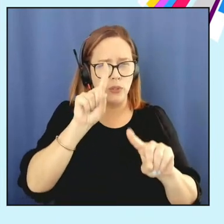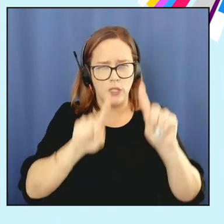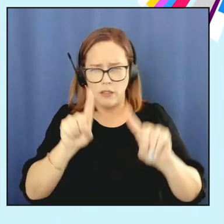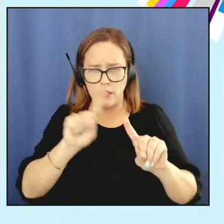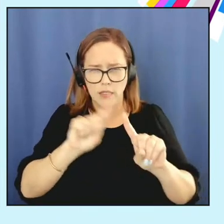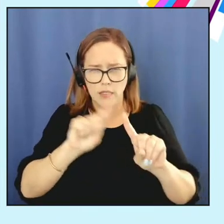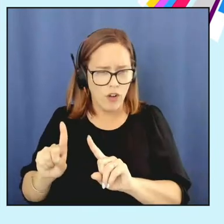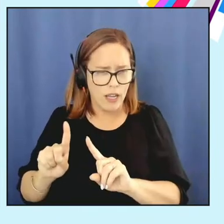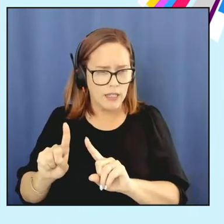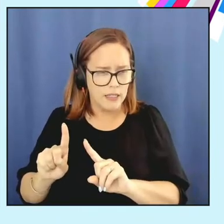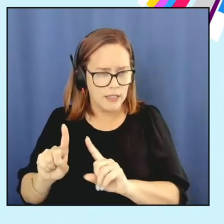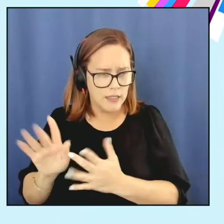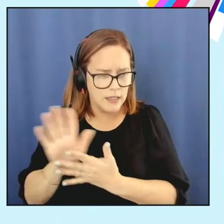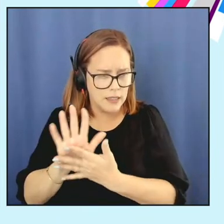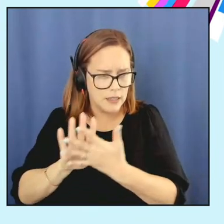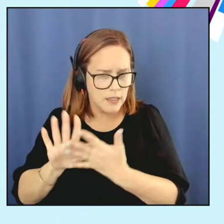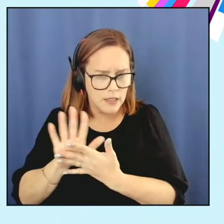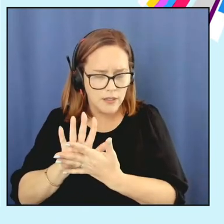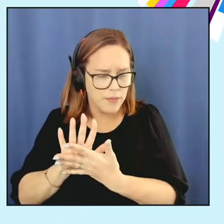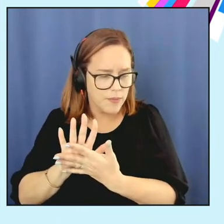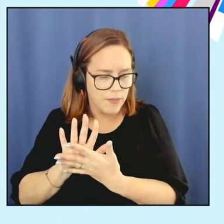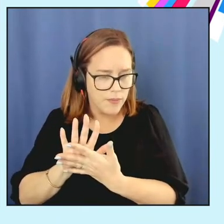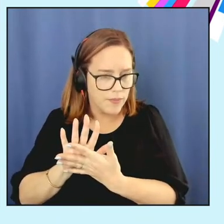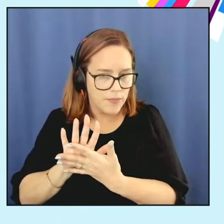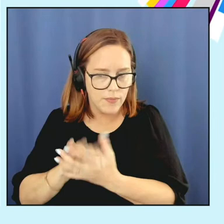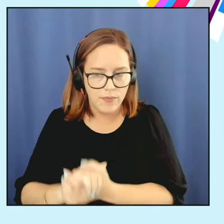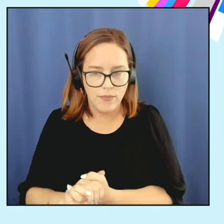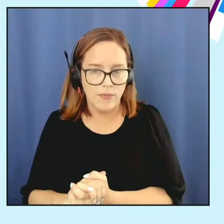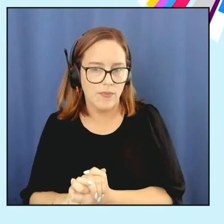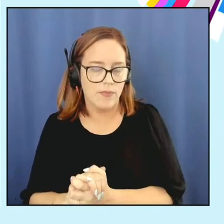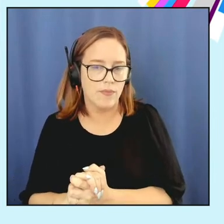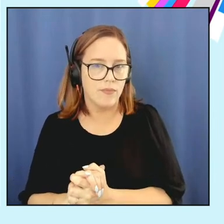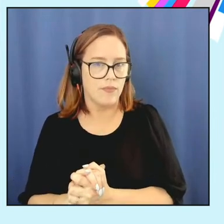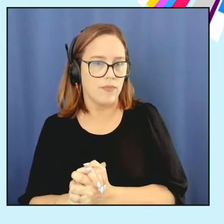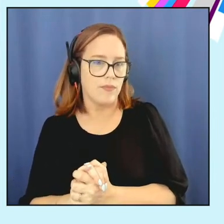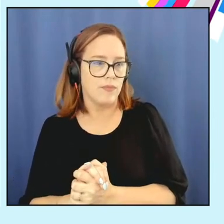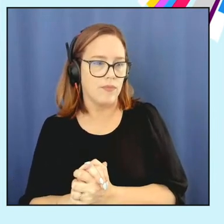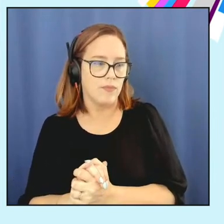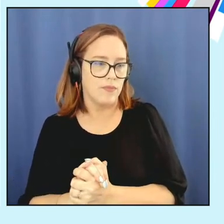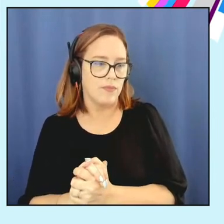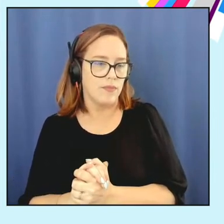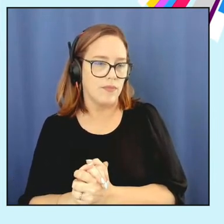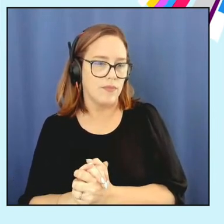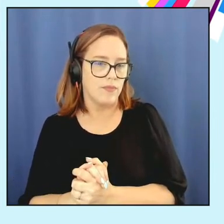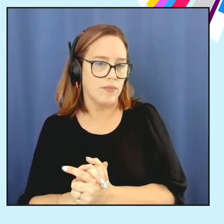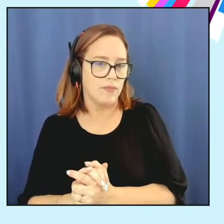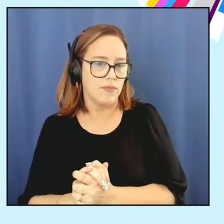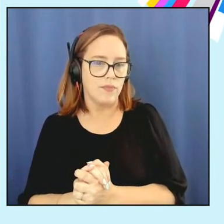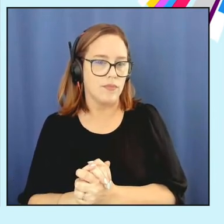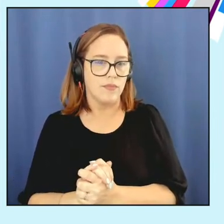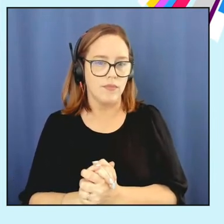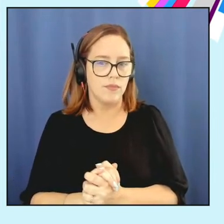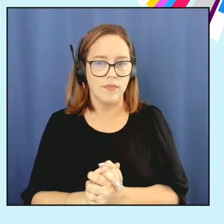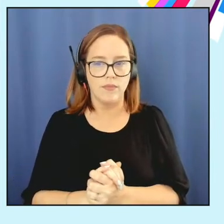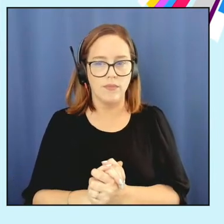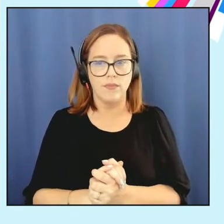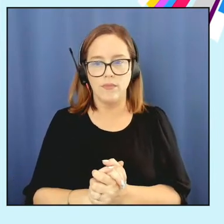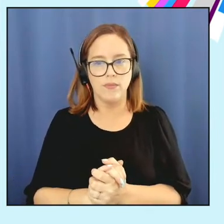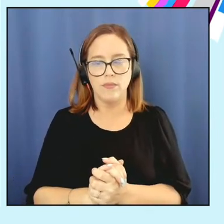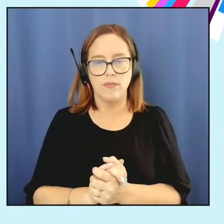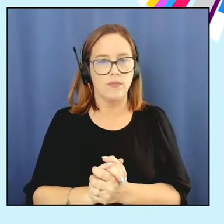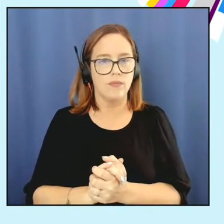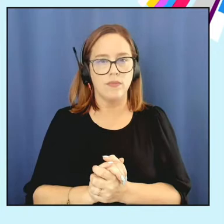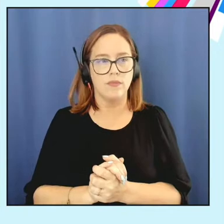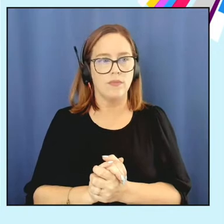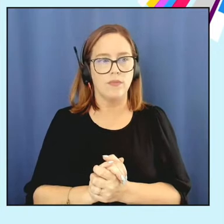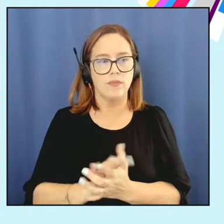in different circumstances. Sometimes it's a very open gate for people. That's why. That at least in our